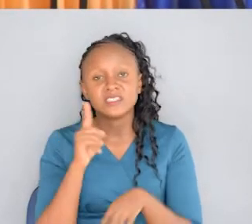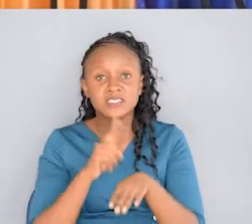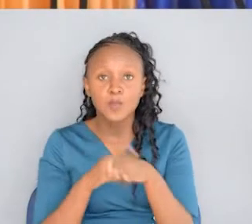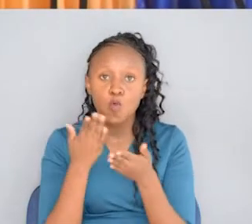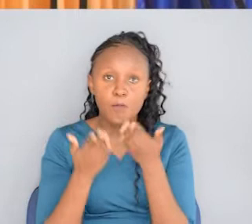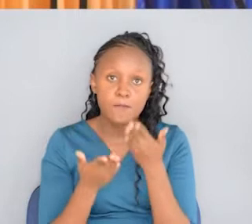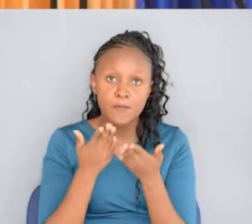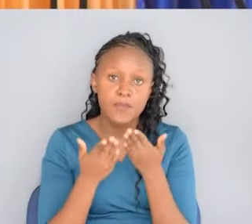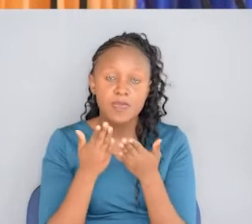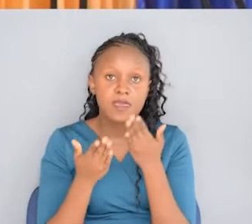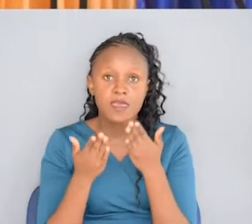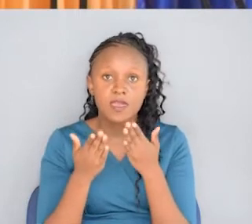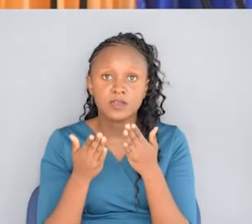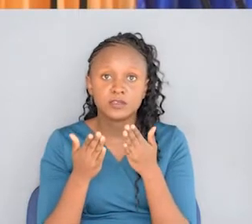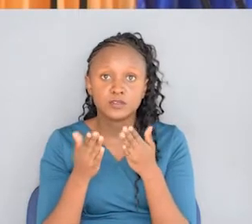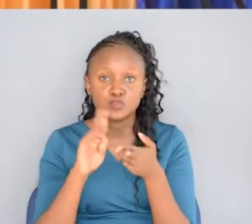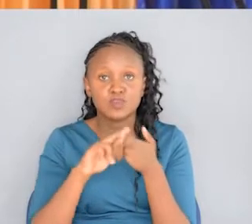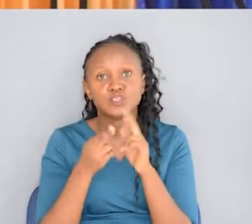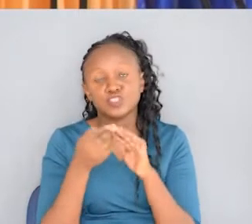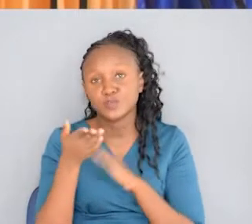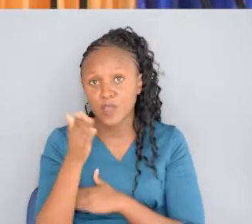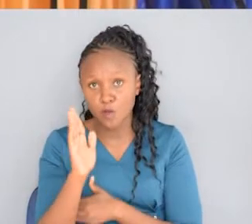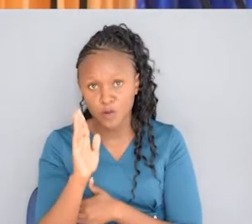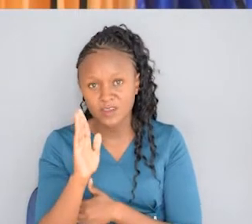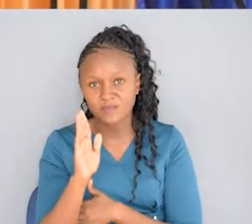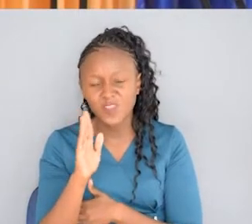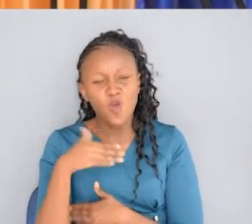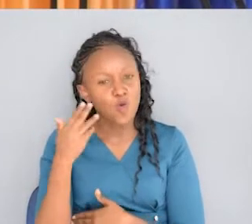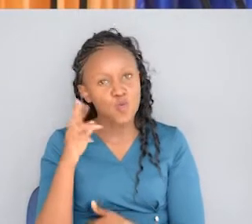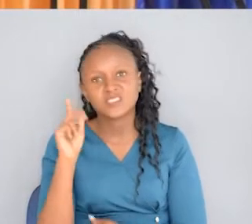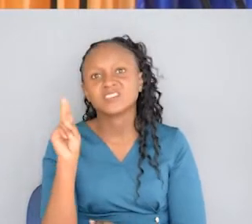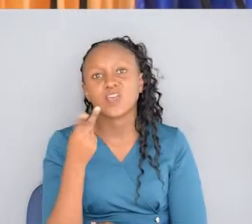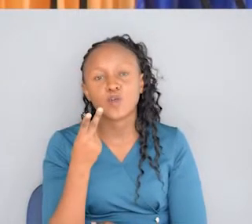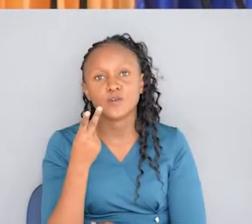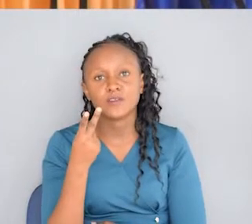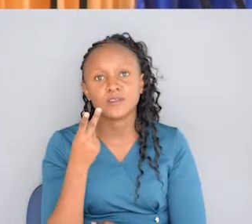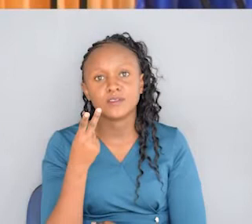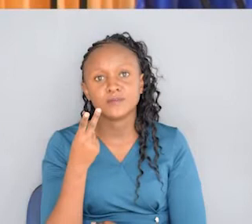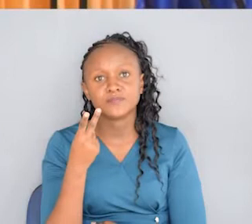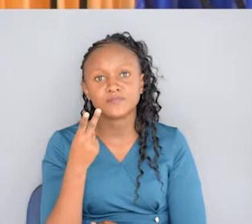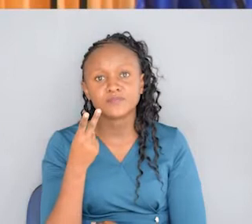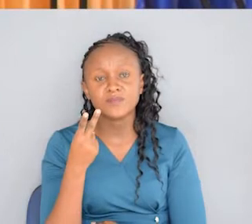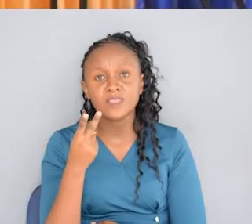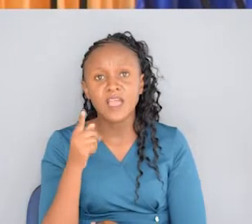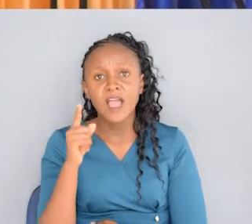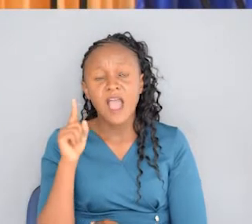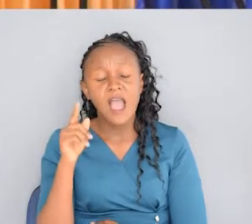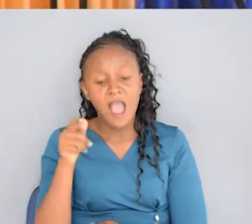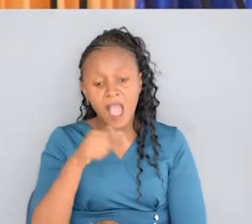our Savior. You know, they should be second, and our priority is communing with our Savior. No matter how busy we